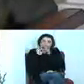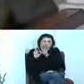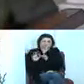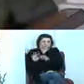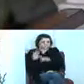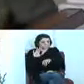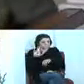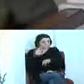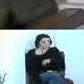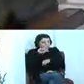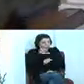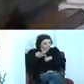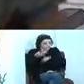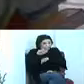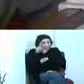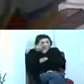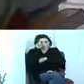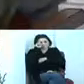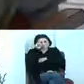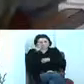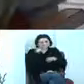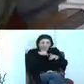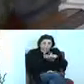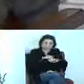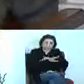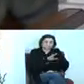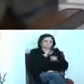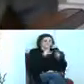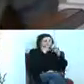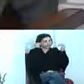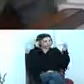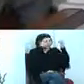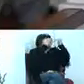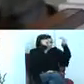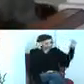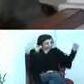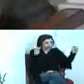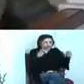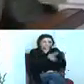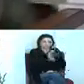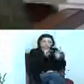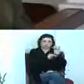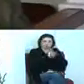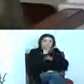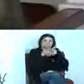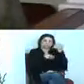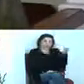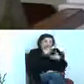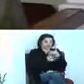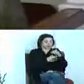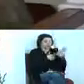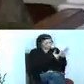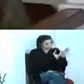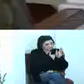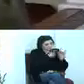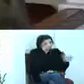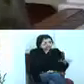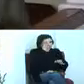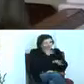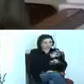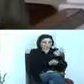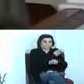mind. Going into our next level in wholeness is a process that takes faith and